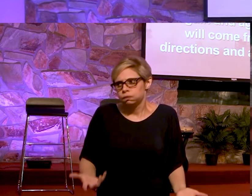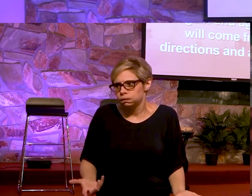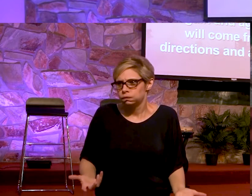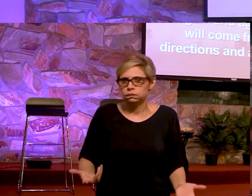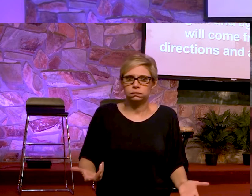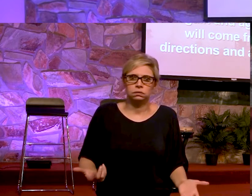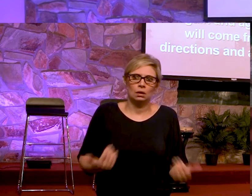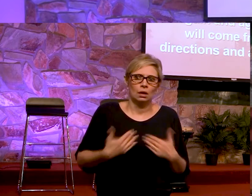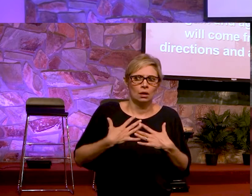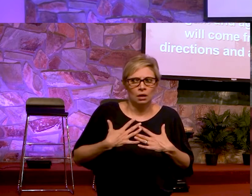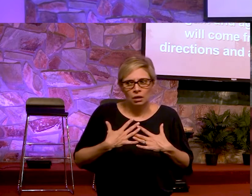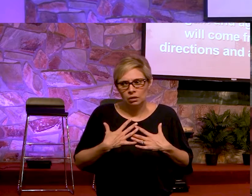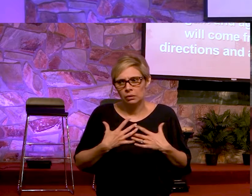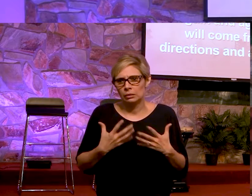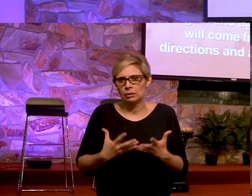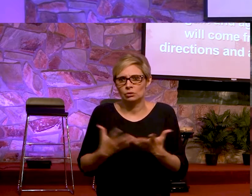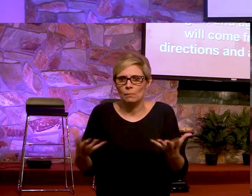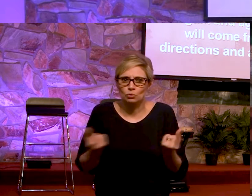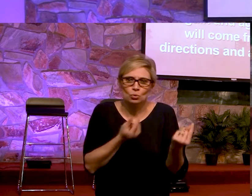be dealt with.